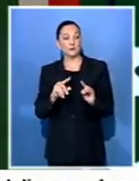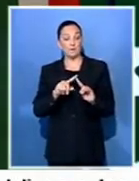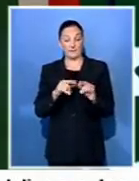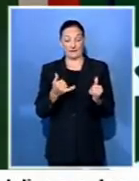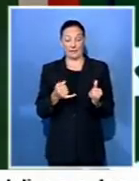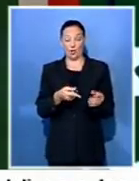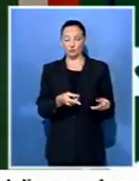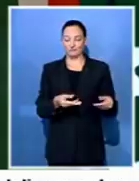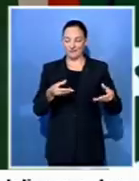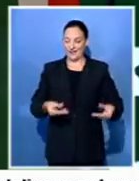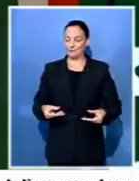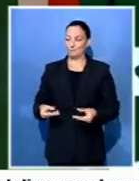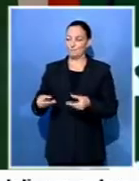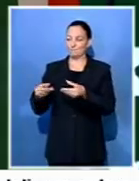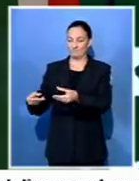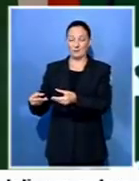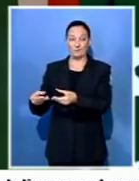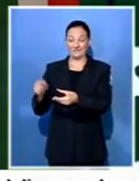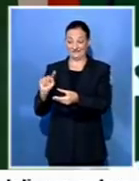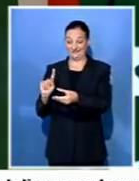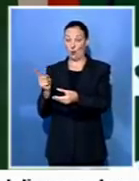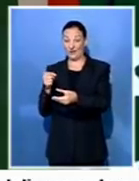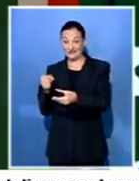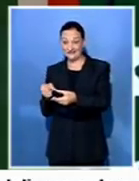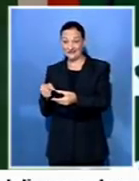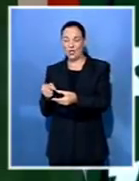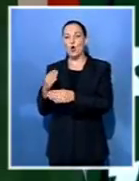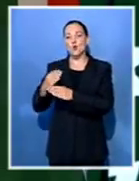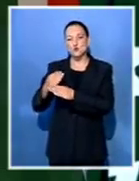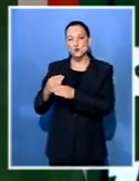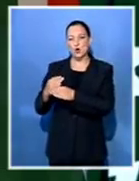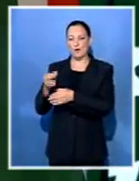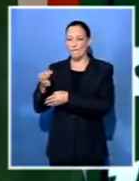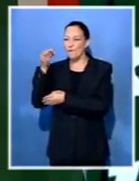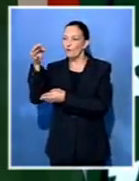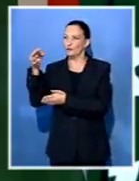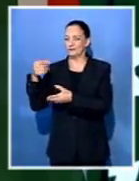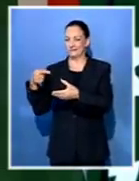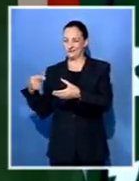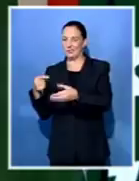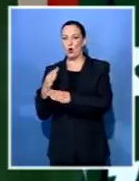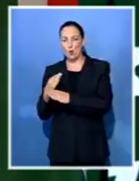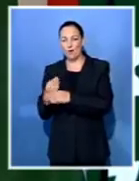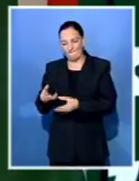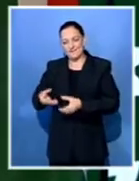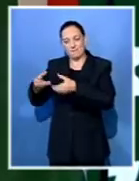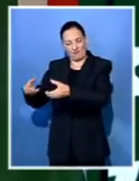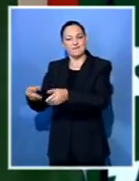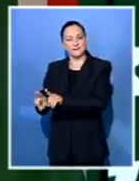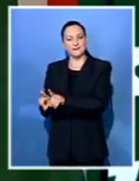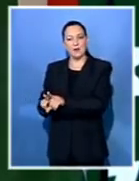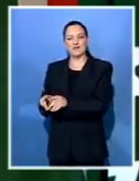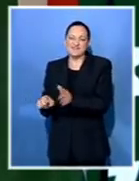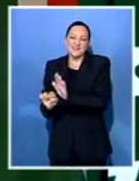over the work that he has done to future generations as a symbol of honor to